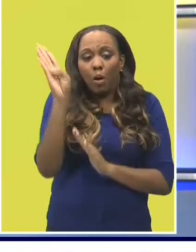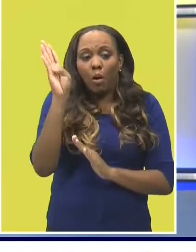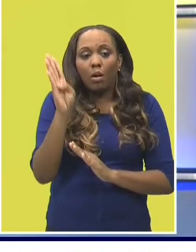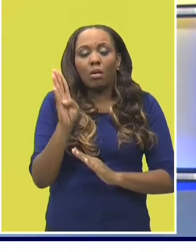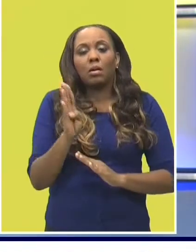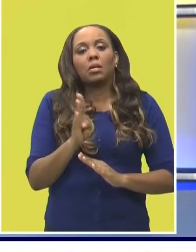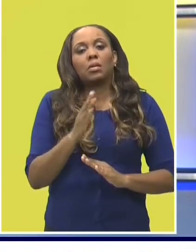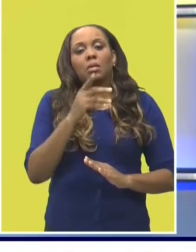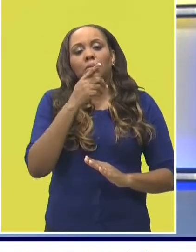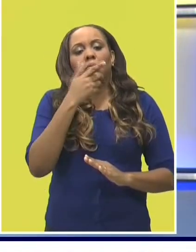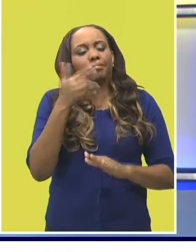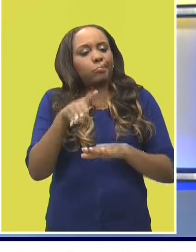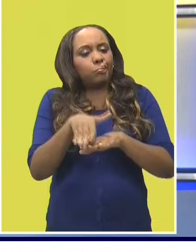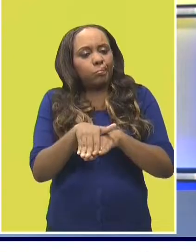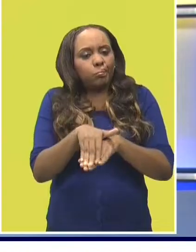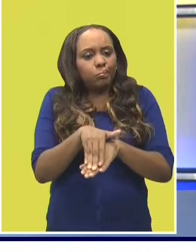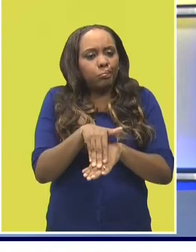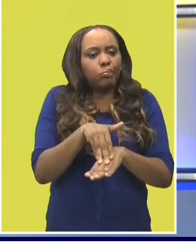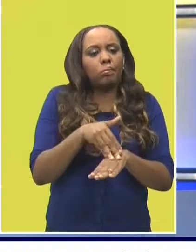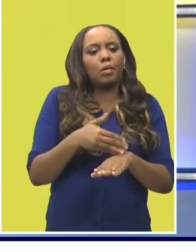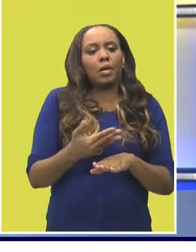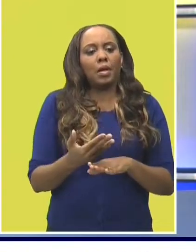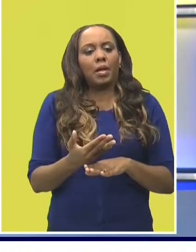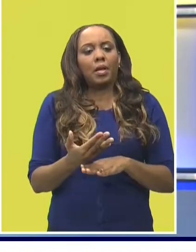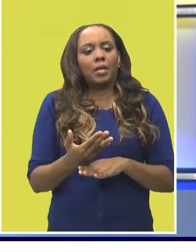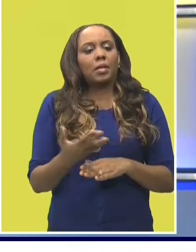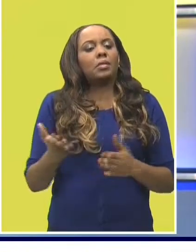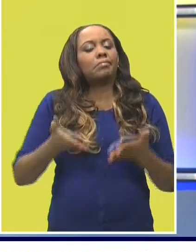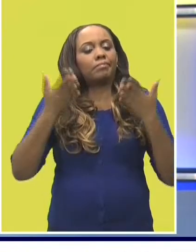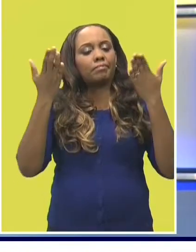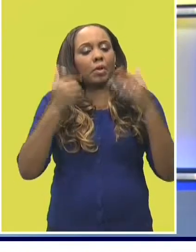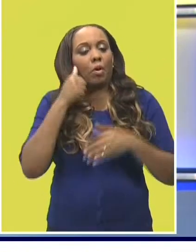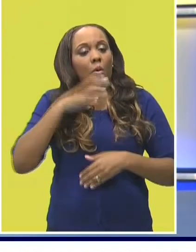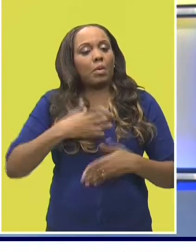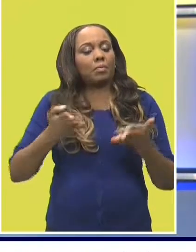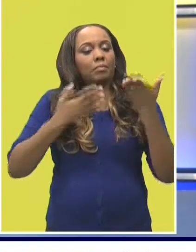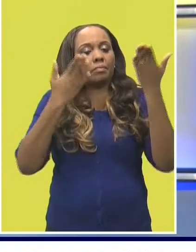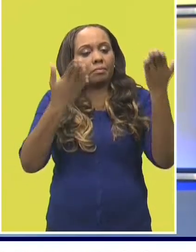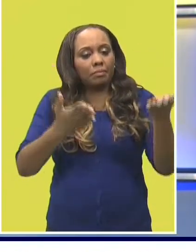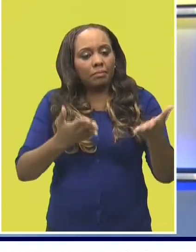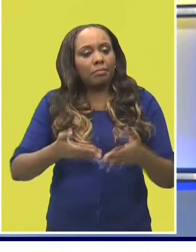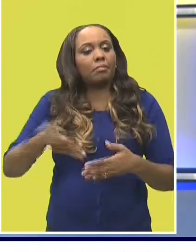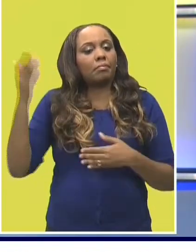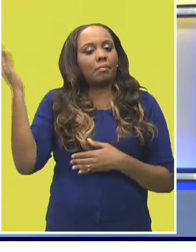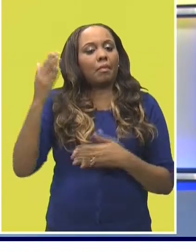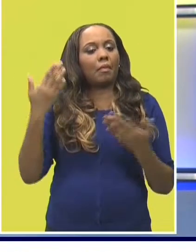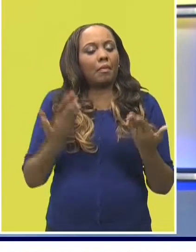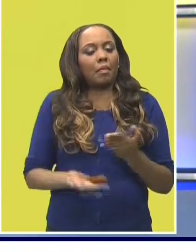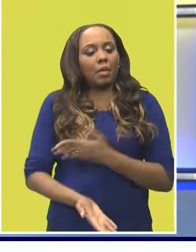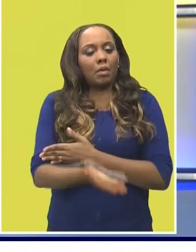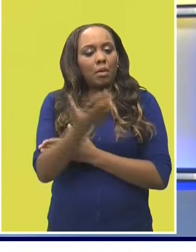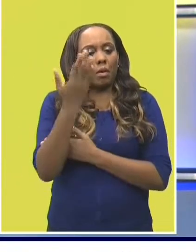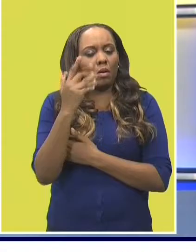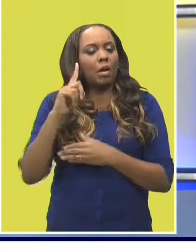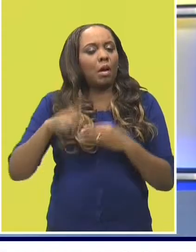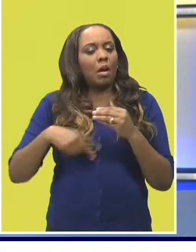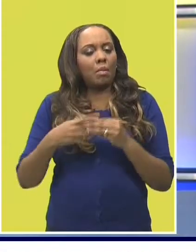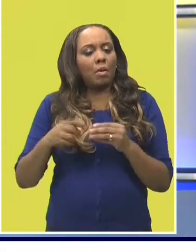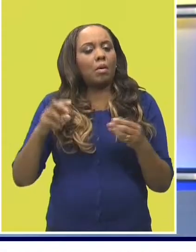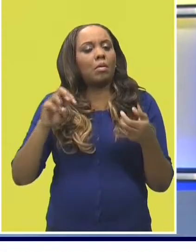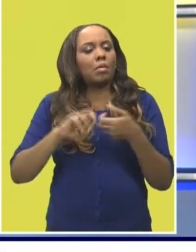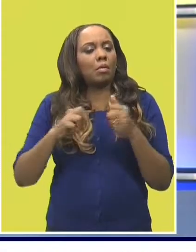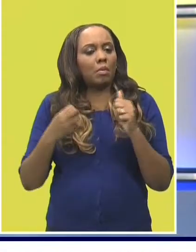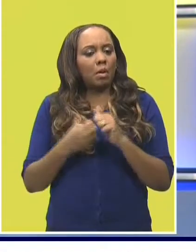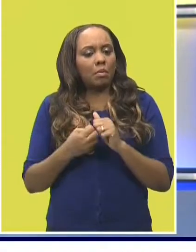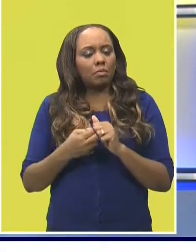Bank's Caribbean Country Department, Therese Turner-Jones. She made the suggestion as the IDB held a breakfast seminar in